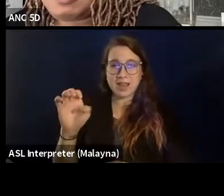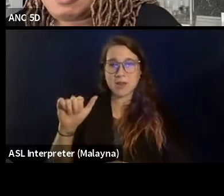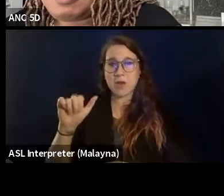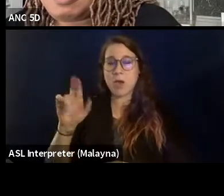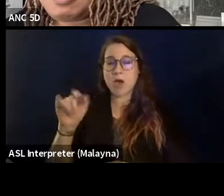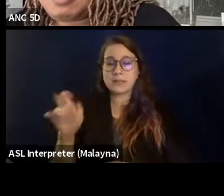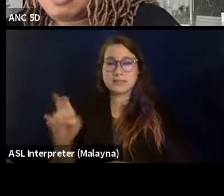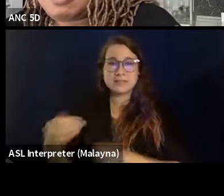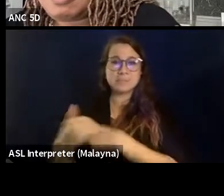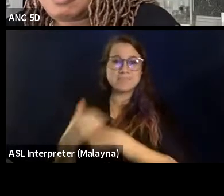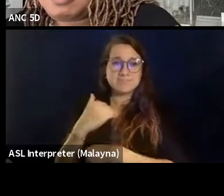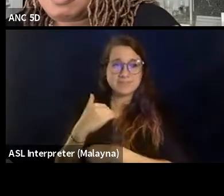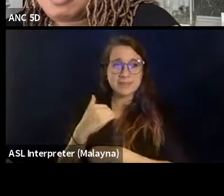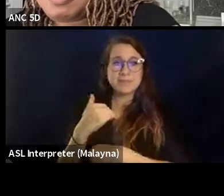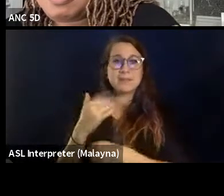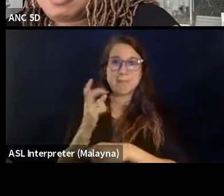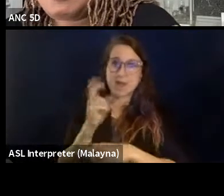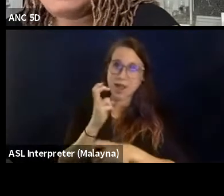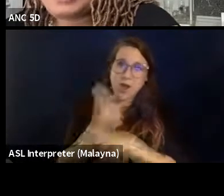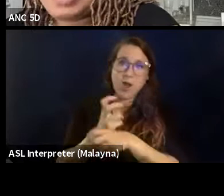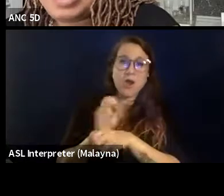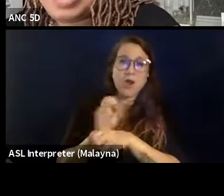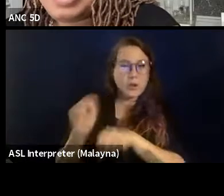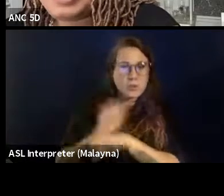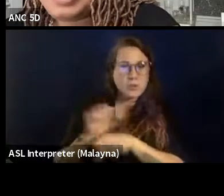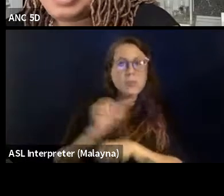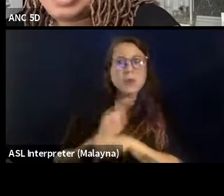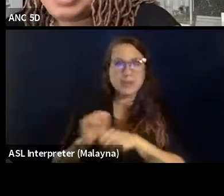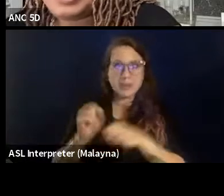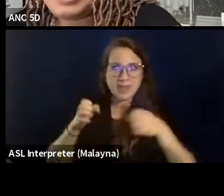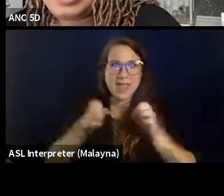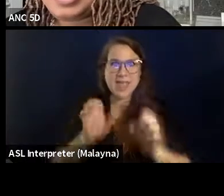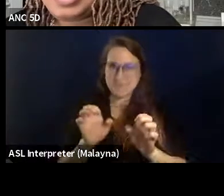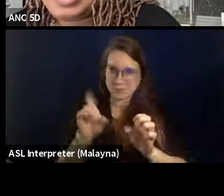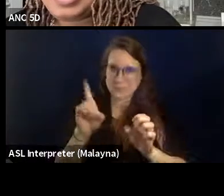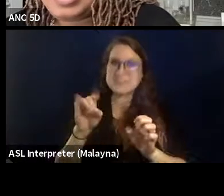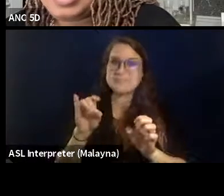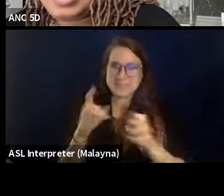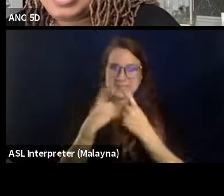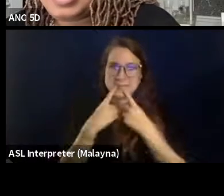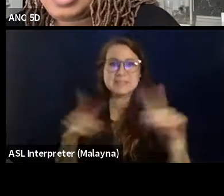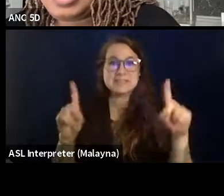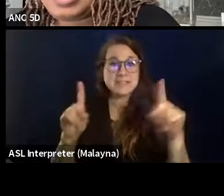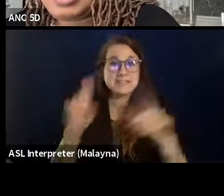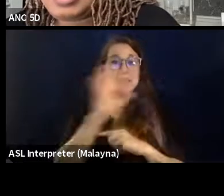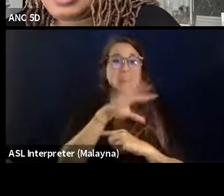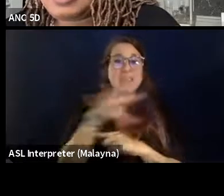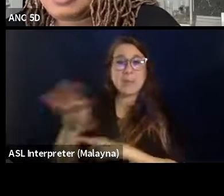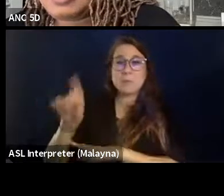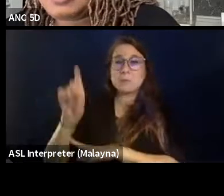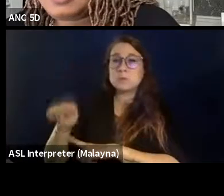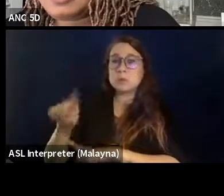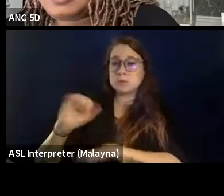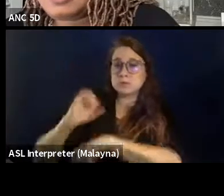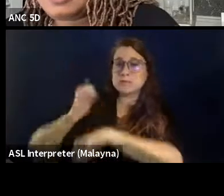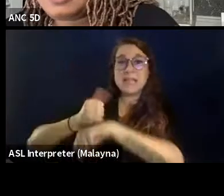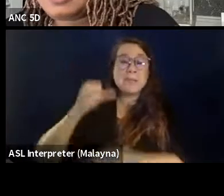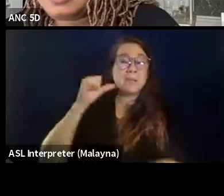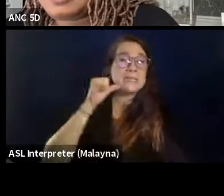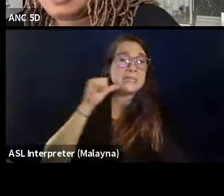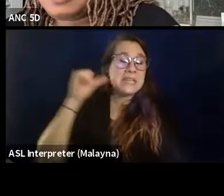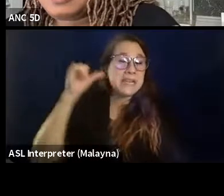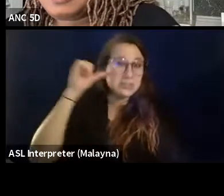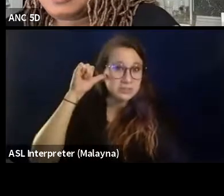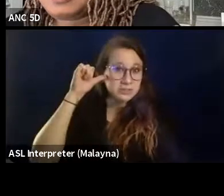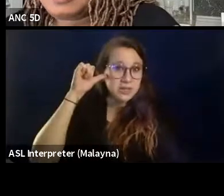letting me know my hard work and efforts did not go in vain and that the cameras, they were actually supposed to be installed yesterday.